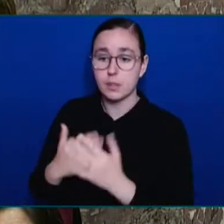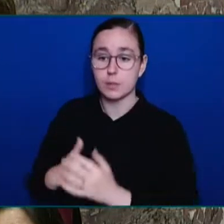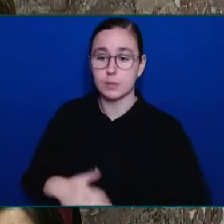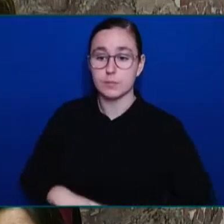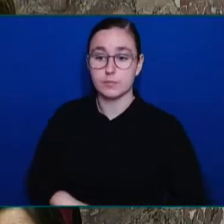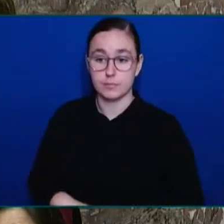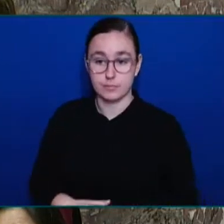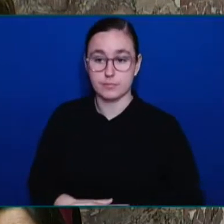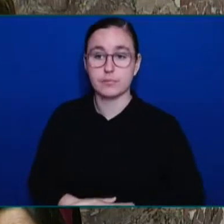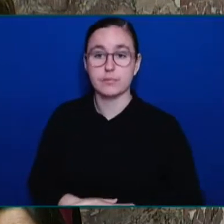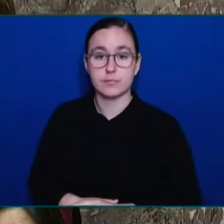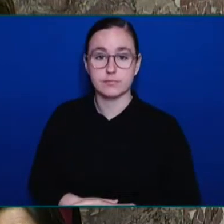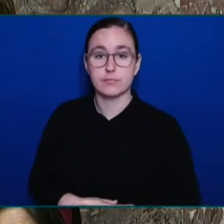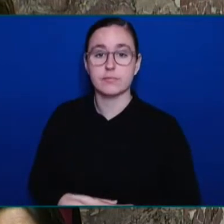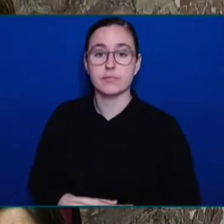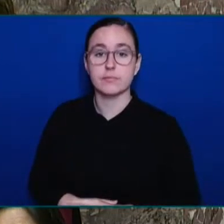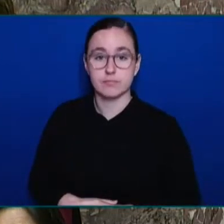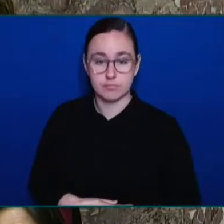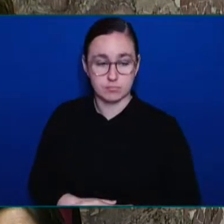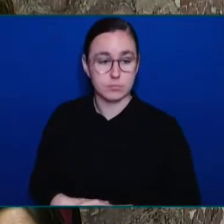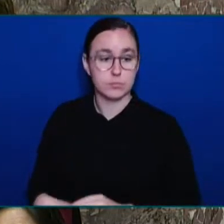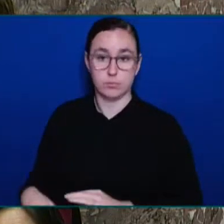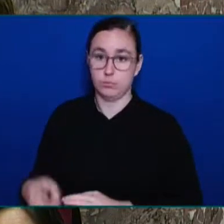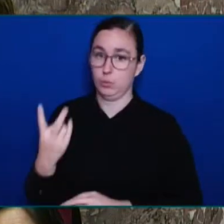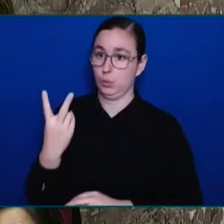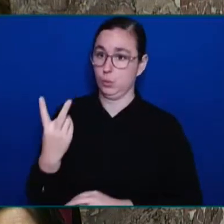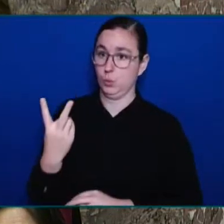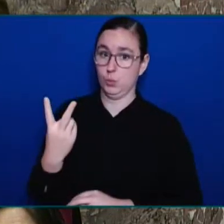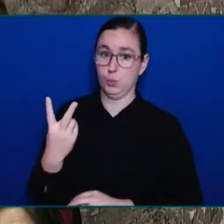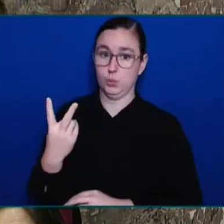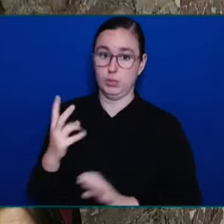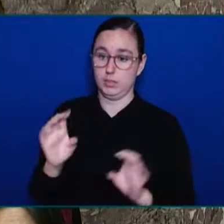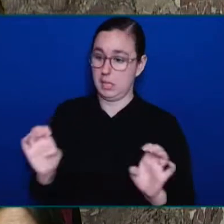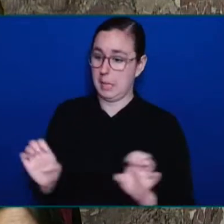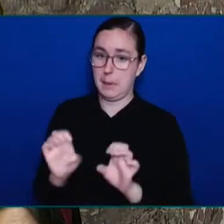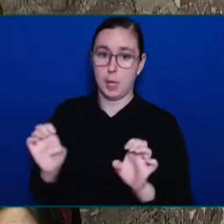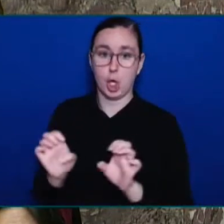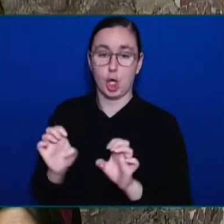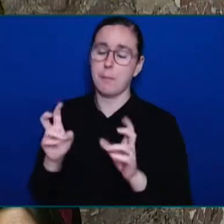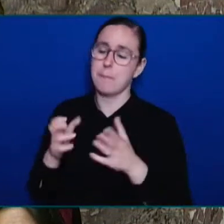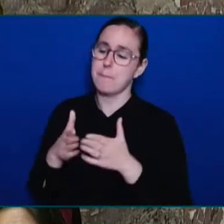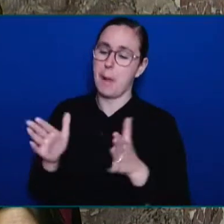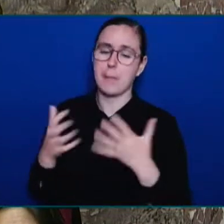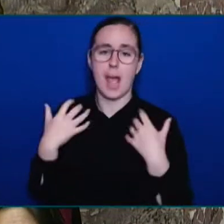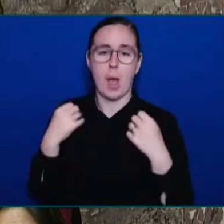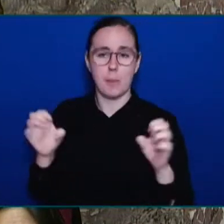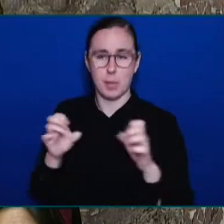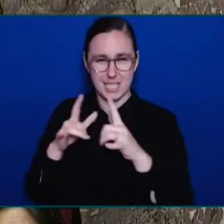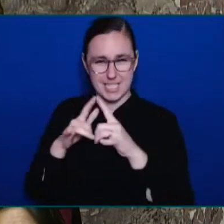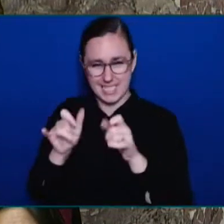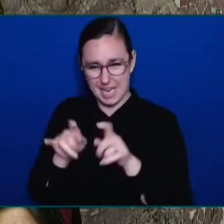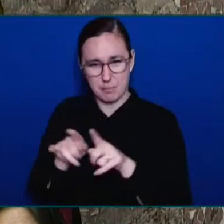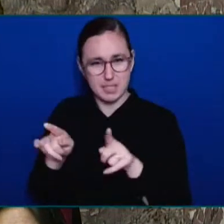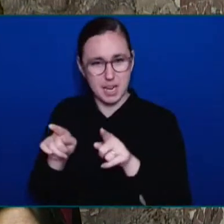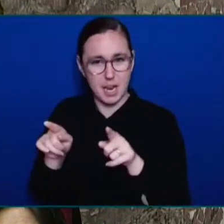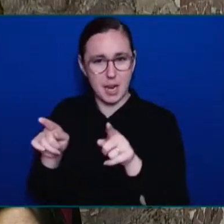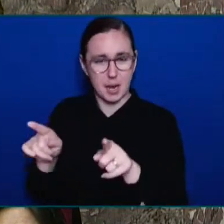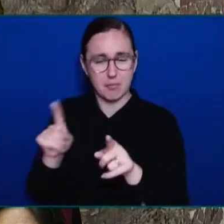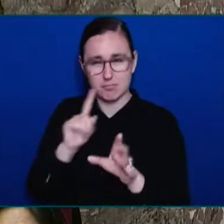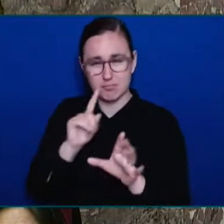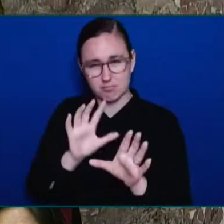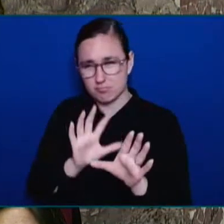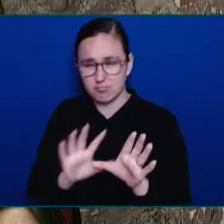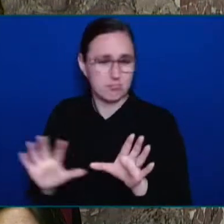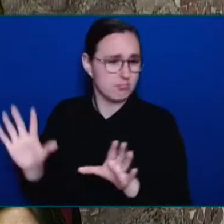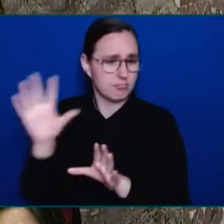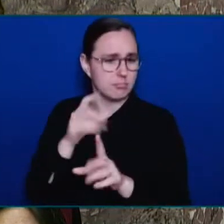health emergencies that affected everybody in BC, and everybody in BC, just about everybody,